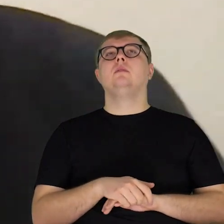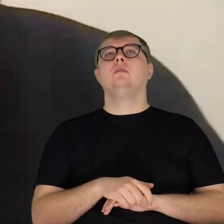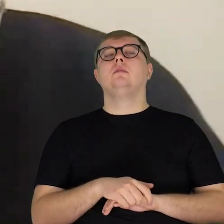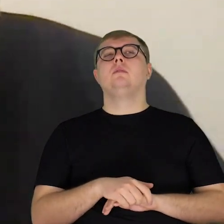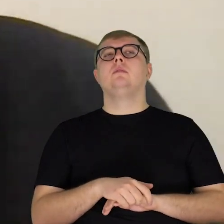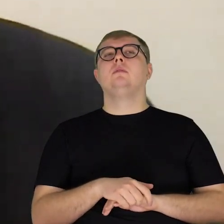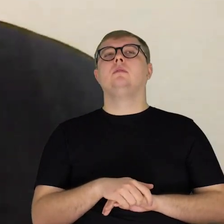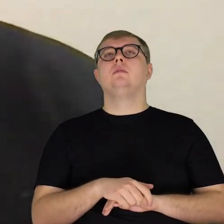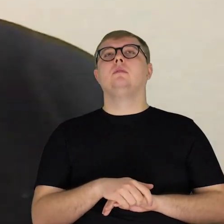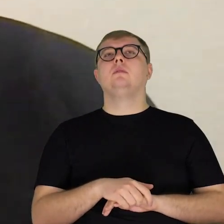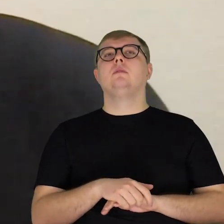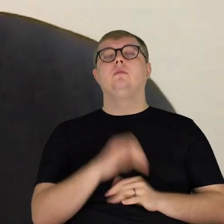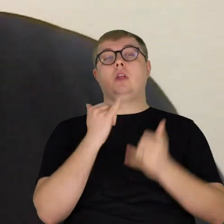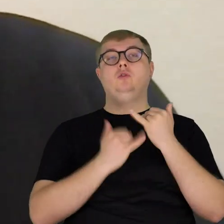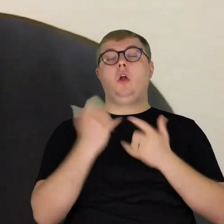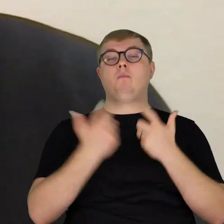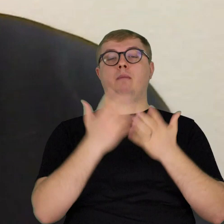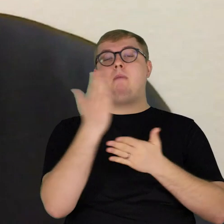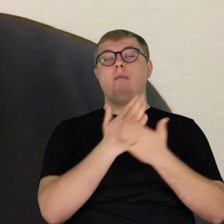digitization plays a huge role in like